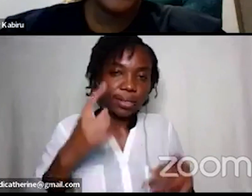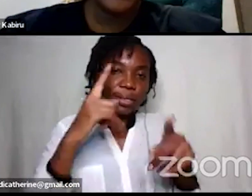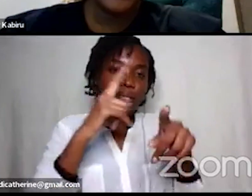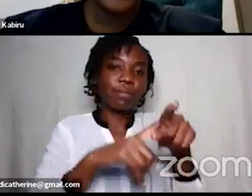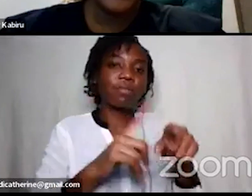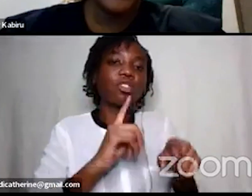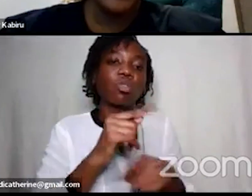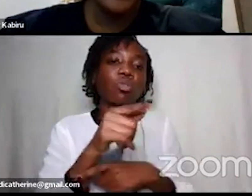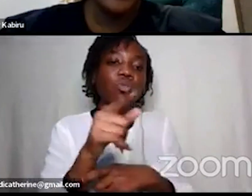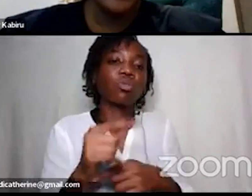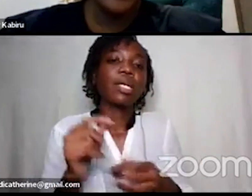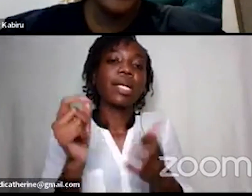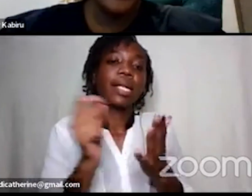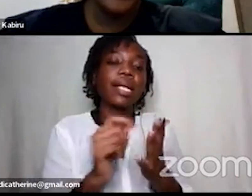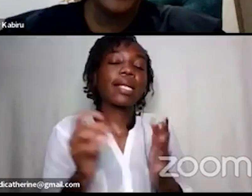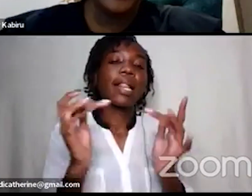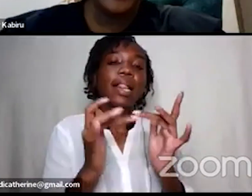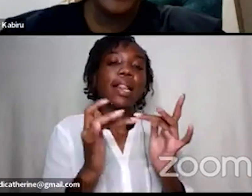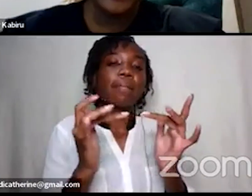write an email to